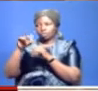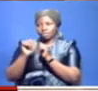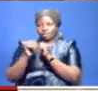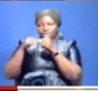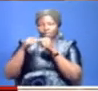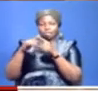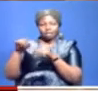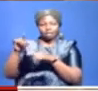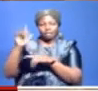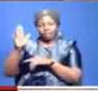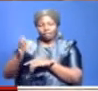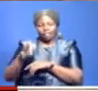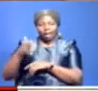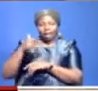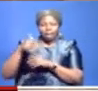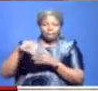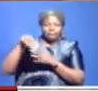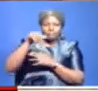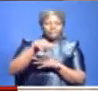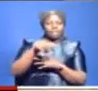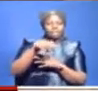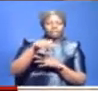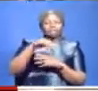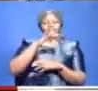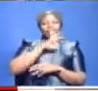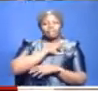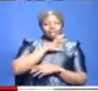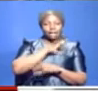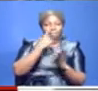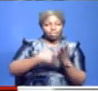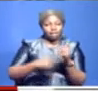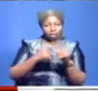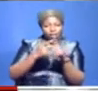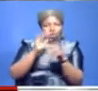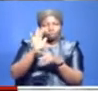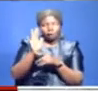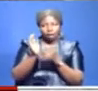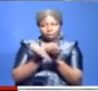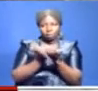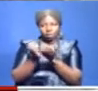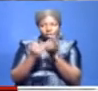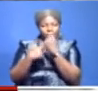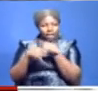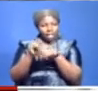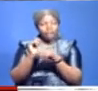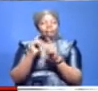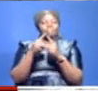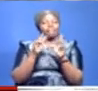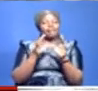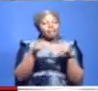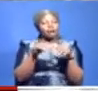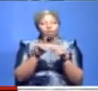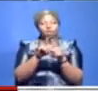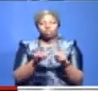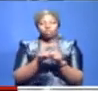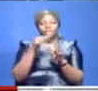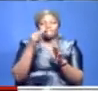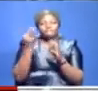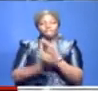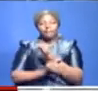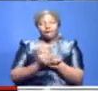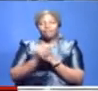declared income or paid income tax from sales proceeds. Further, the company never filed income tax returns.